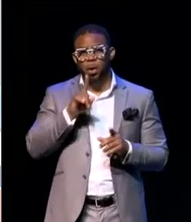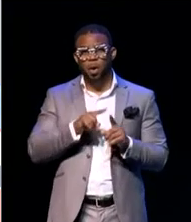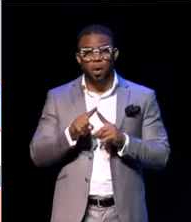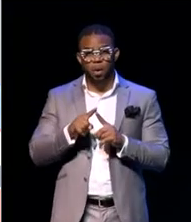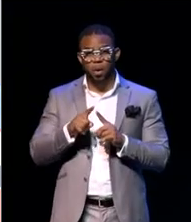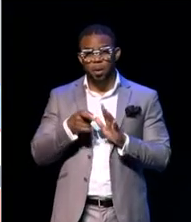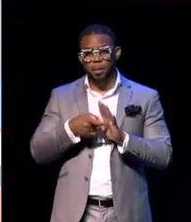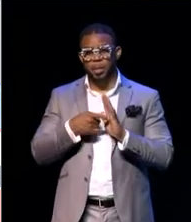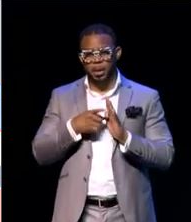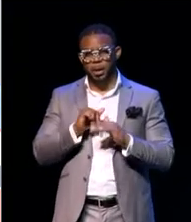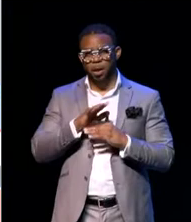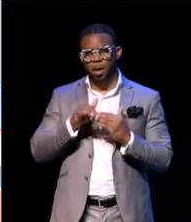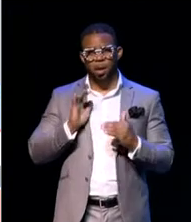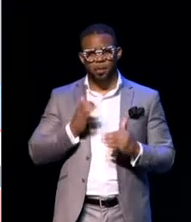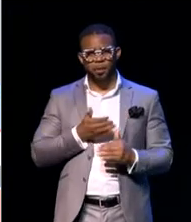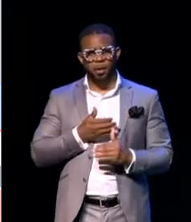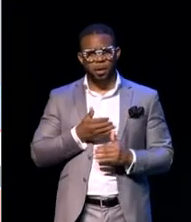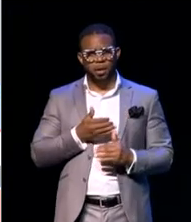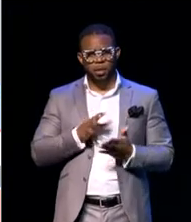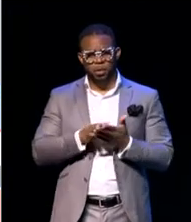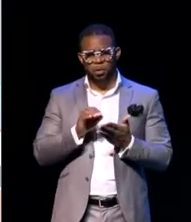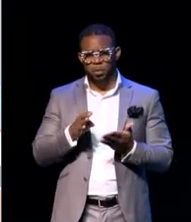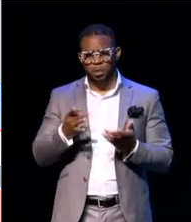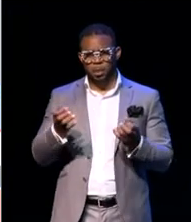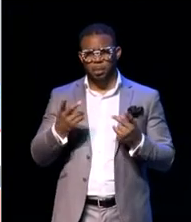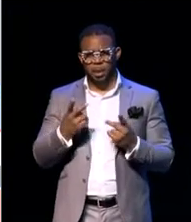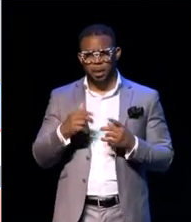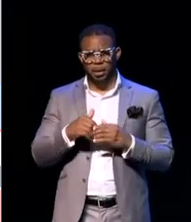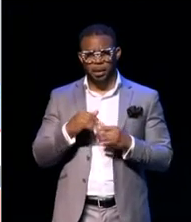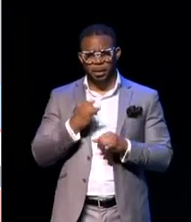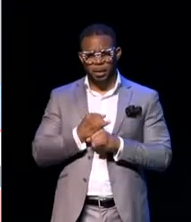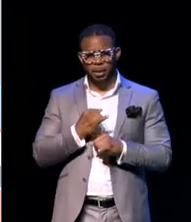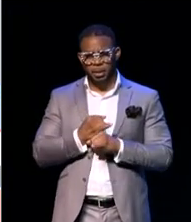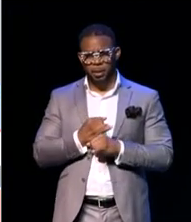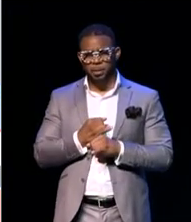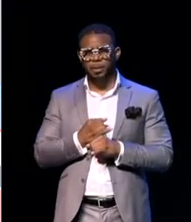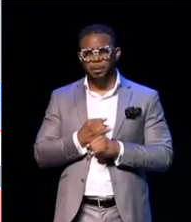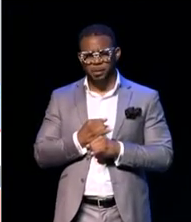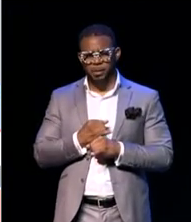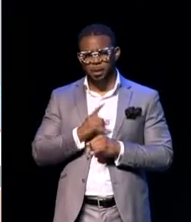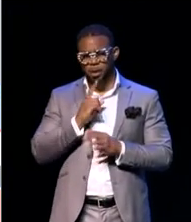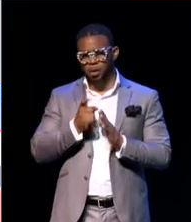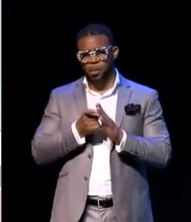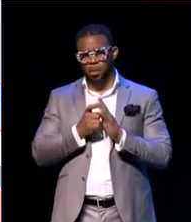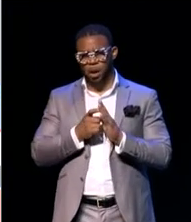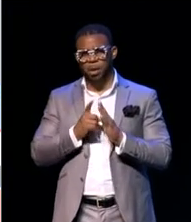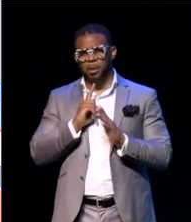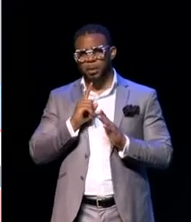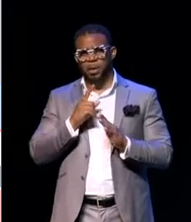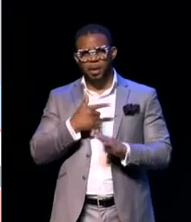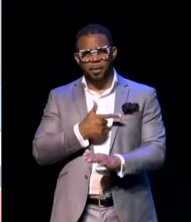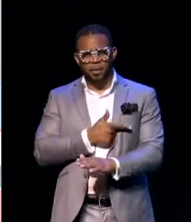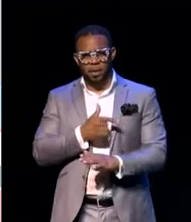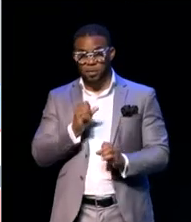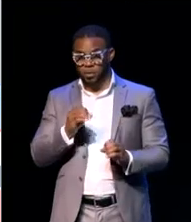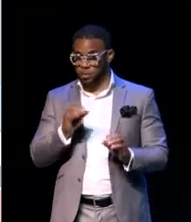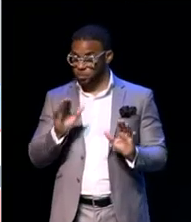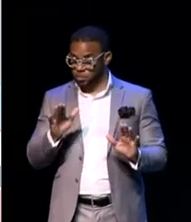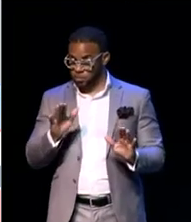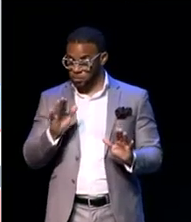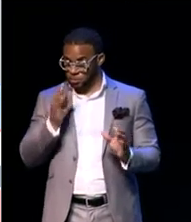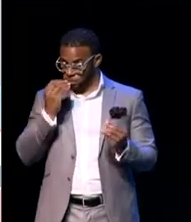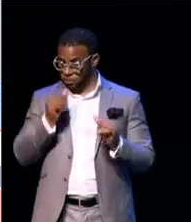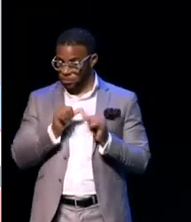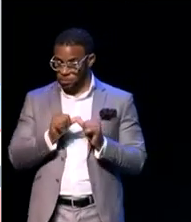also mandate that all of our students coming back into campus are required to be vaccinated. So just